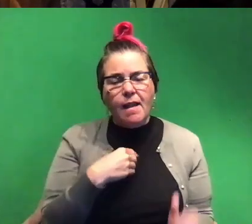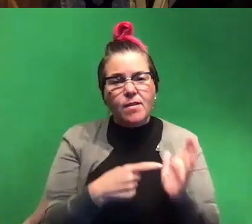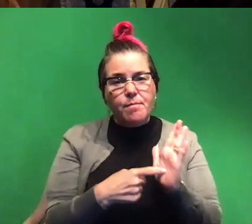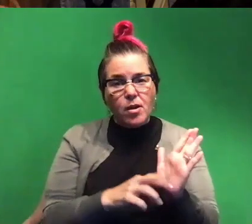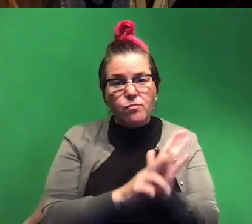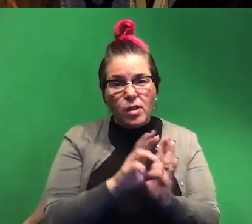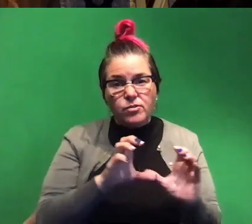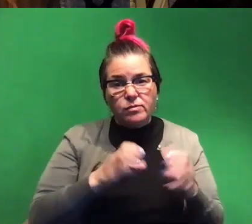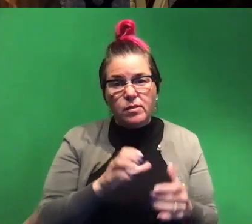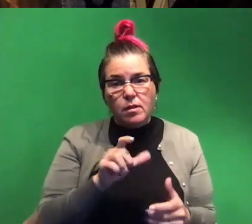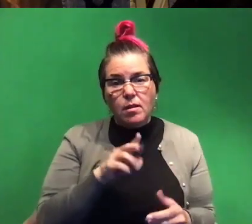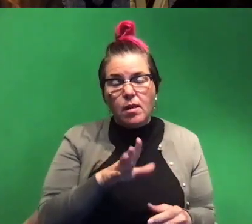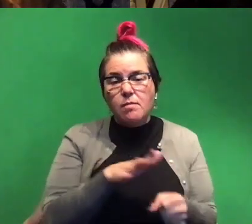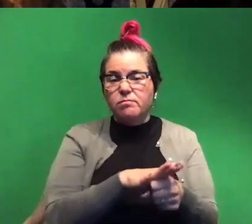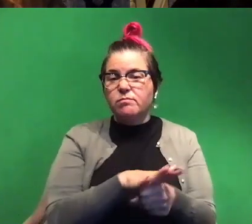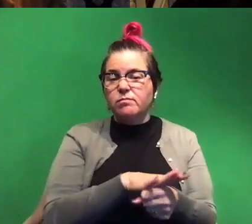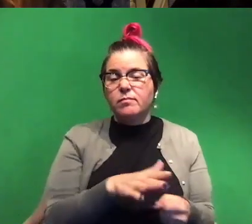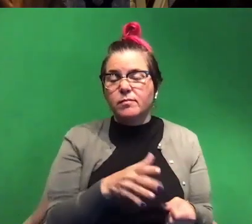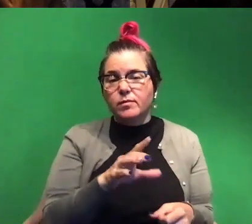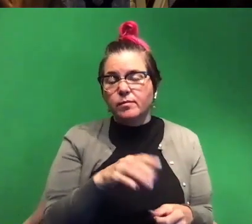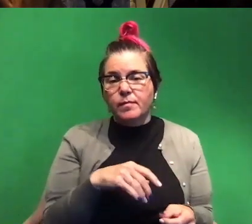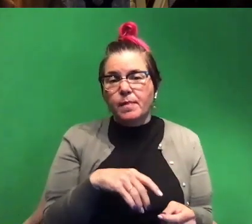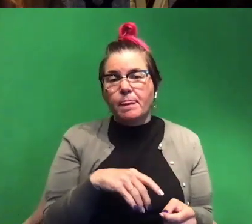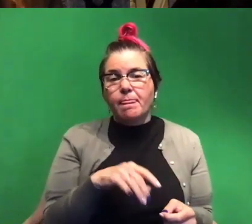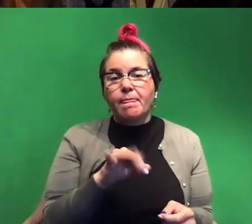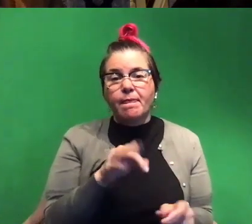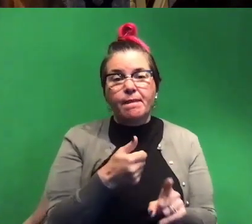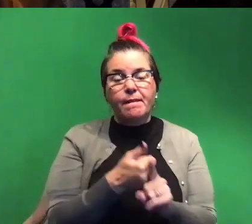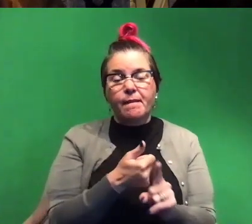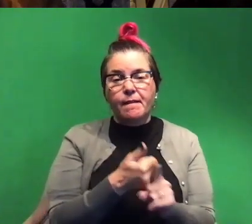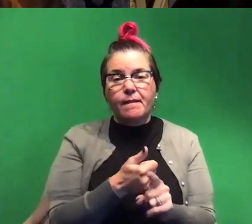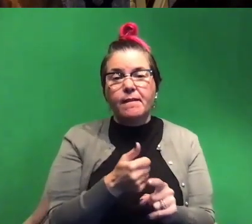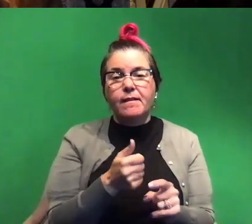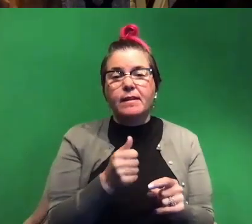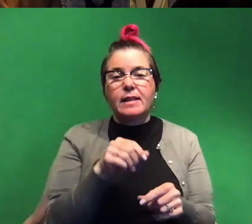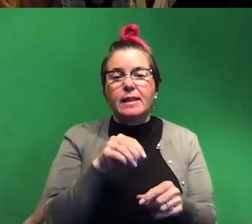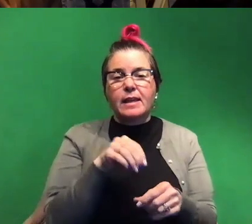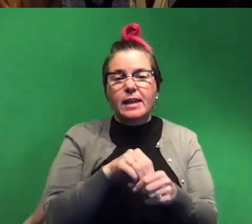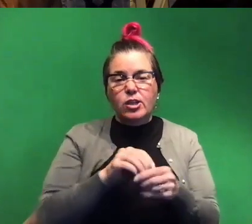club somewhere in your vicinity. If you are in the inner city,